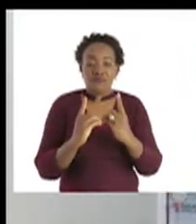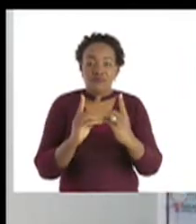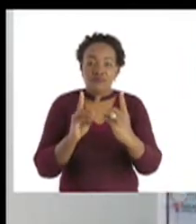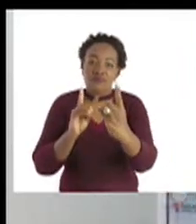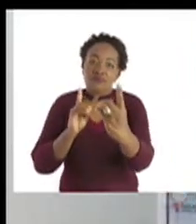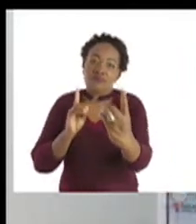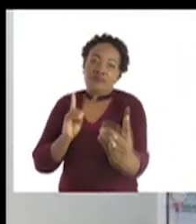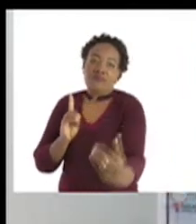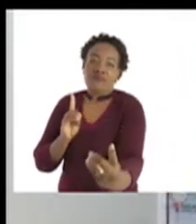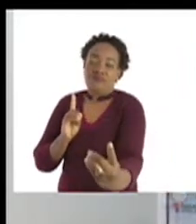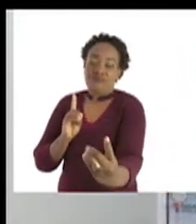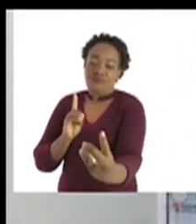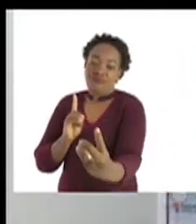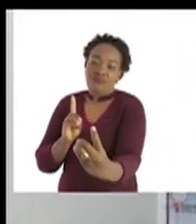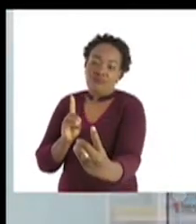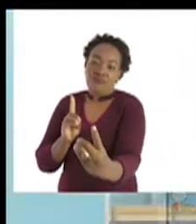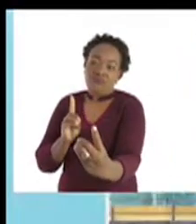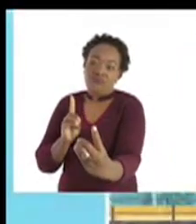it in front.